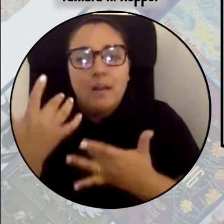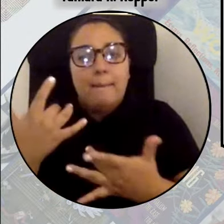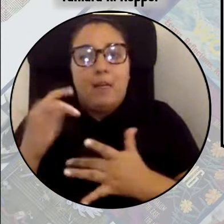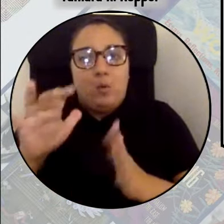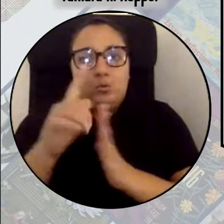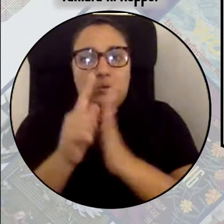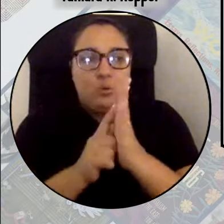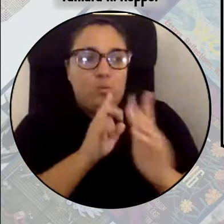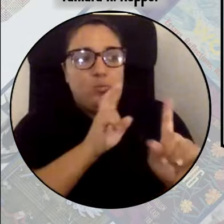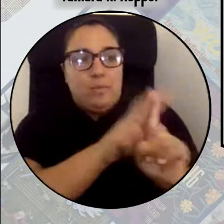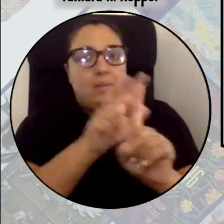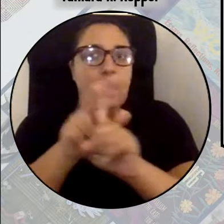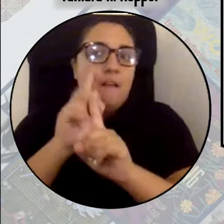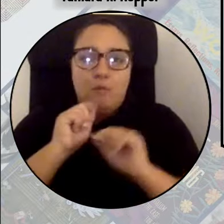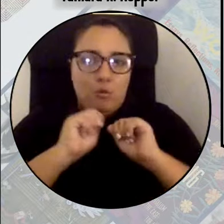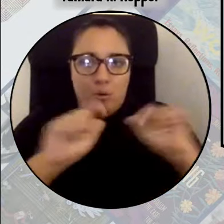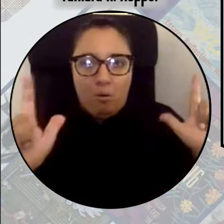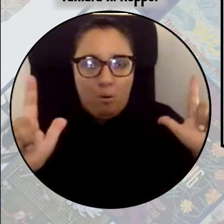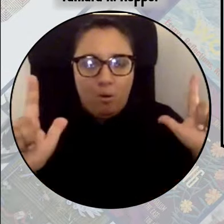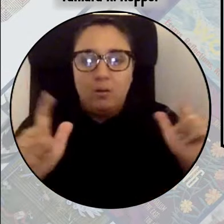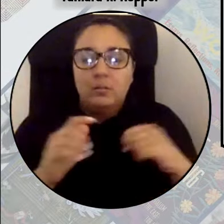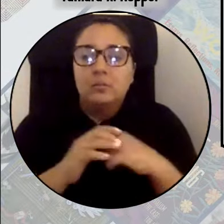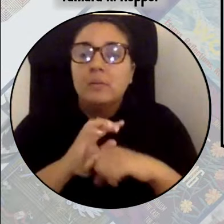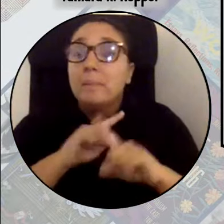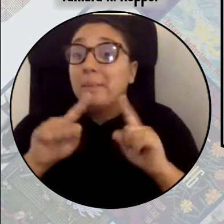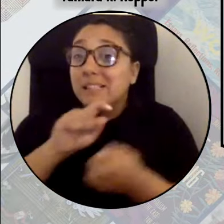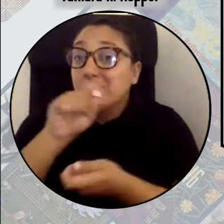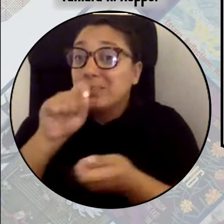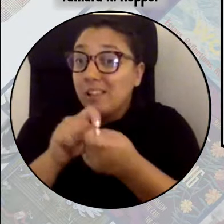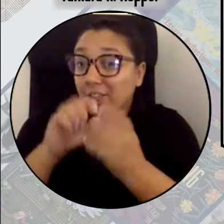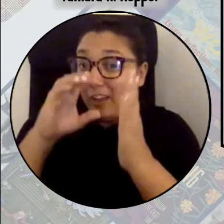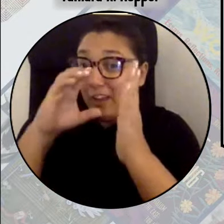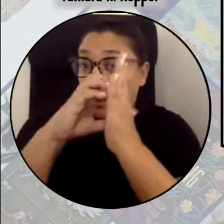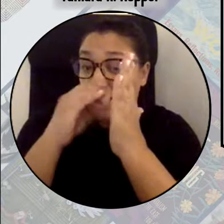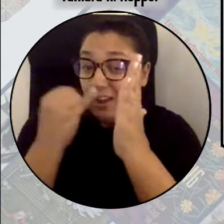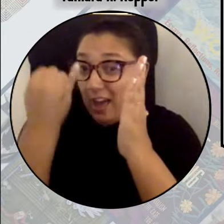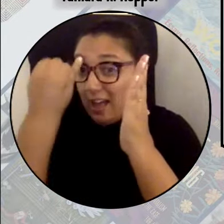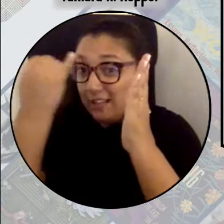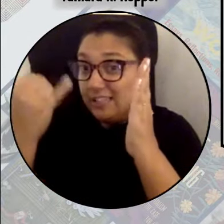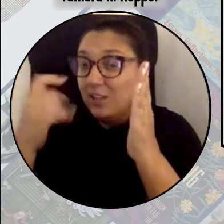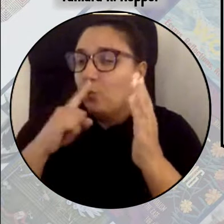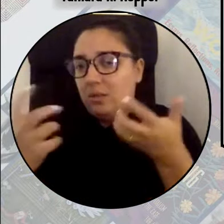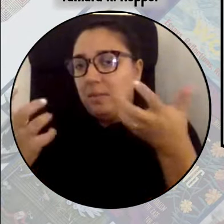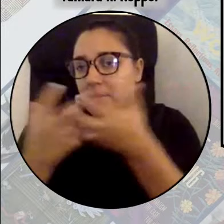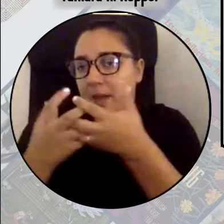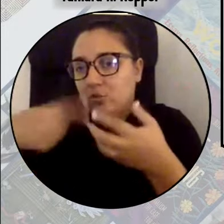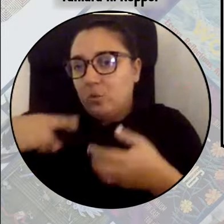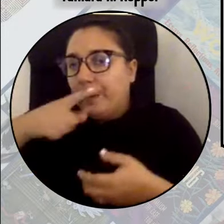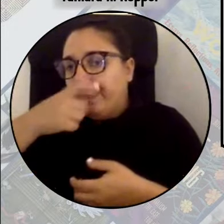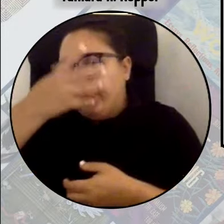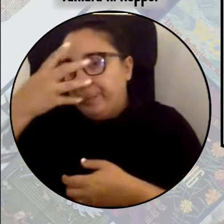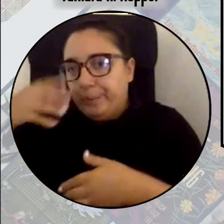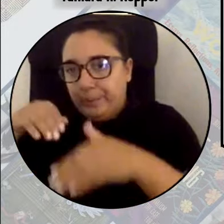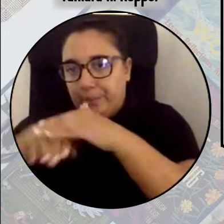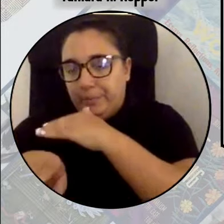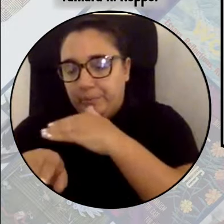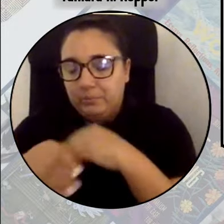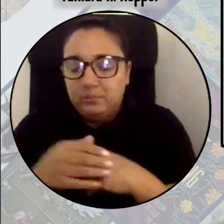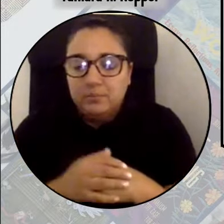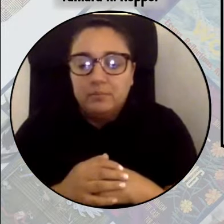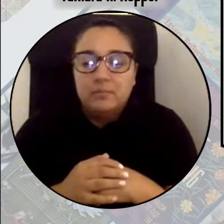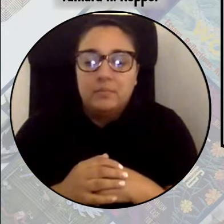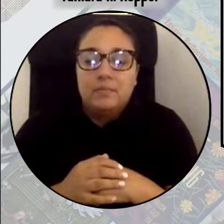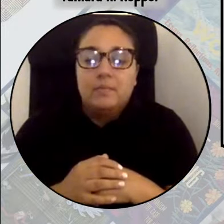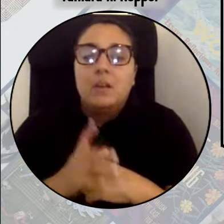have very specific provisions in them that affect immigrants. So in 1980s, Congress focuses more on, quote, criminal